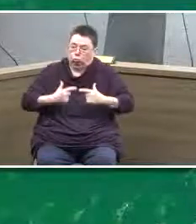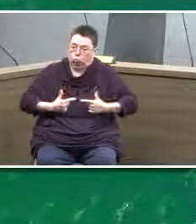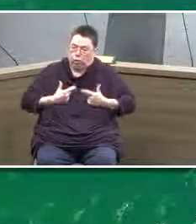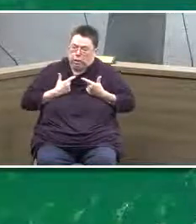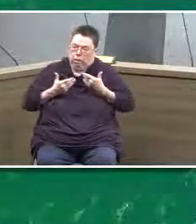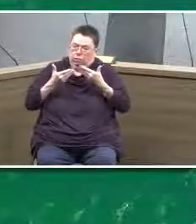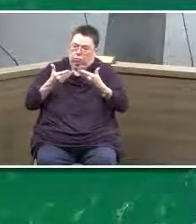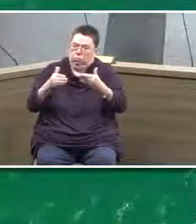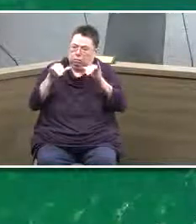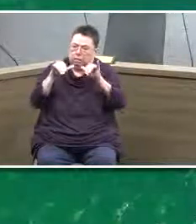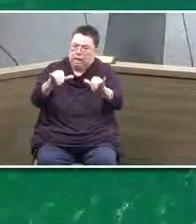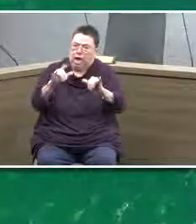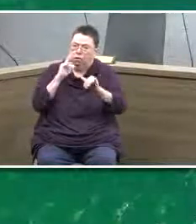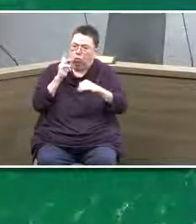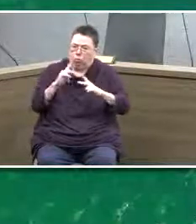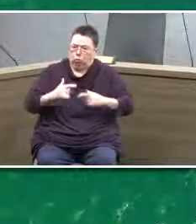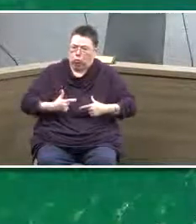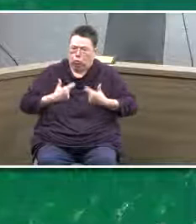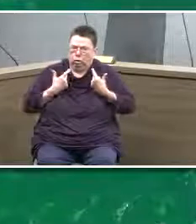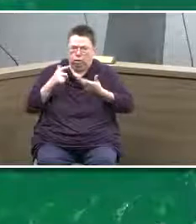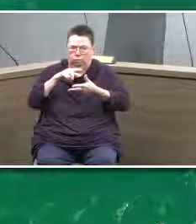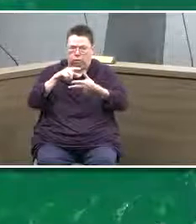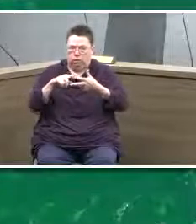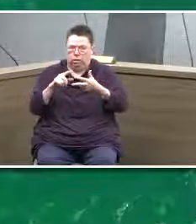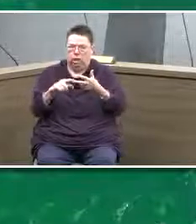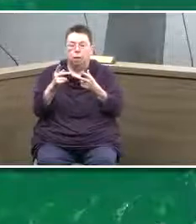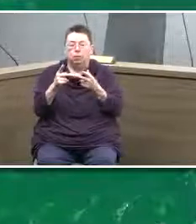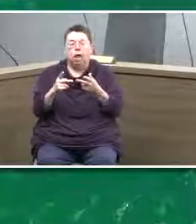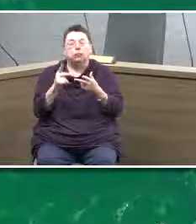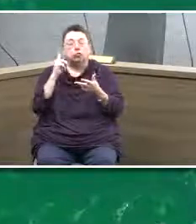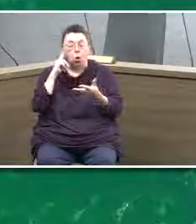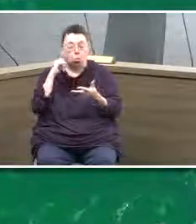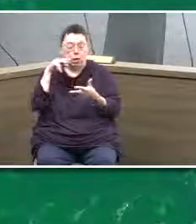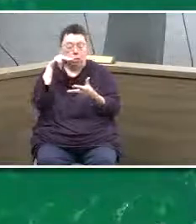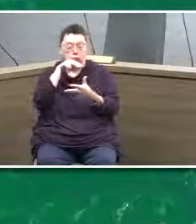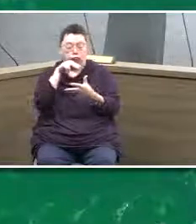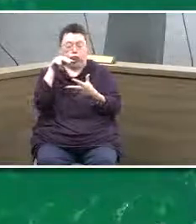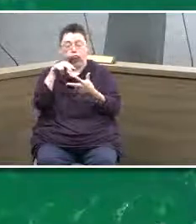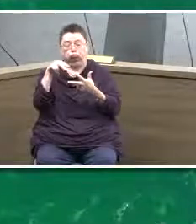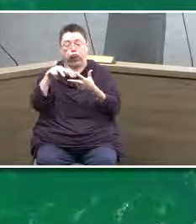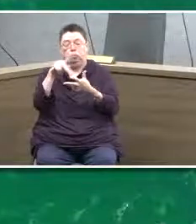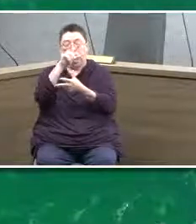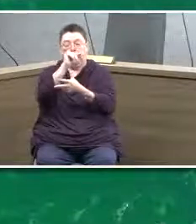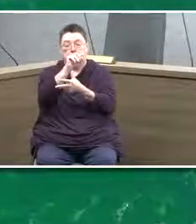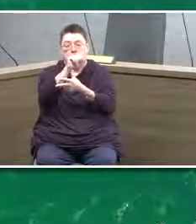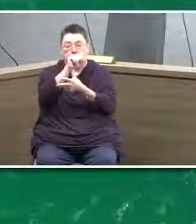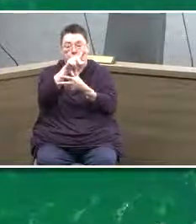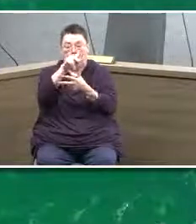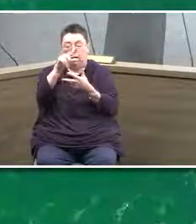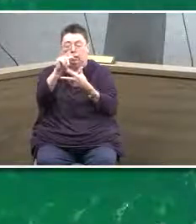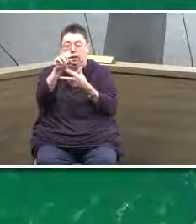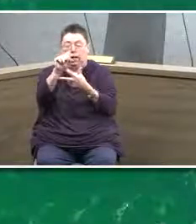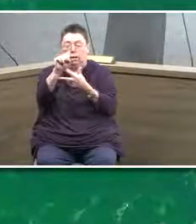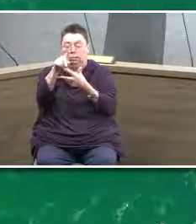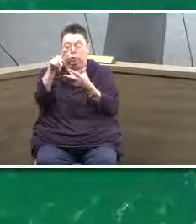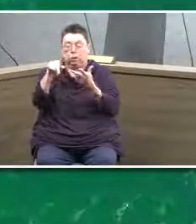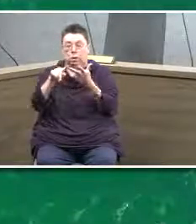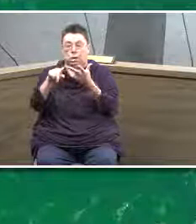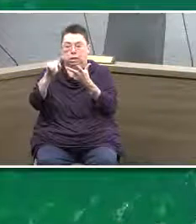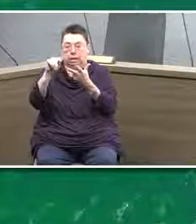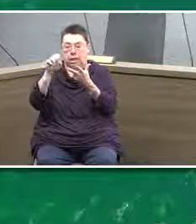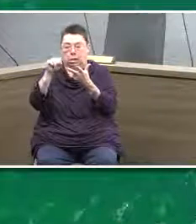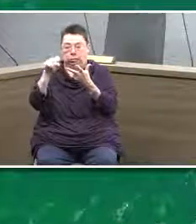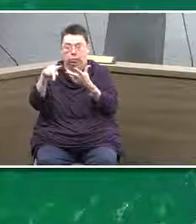policy for residents. We are looking at the update tenant selection plans for Loomis